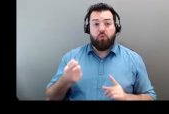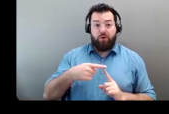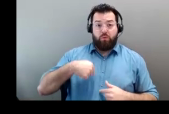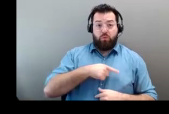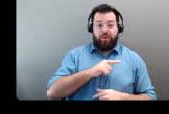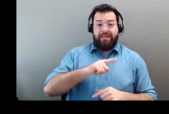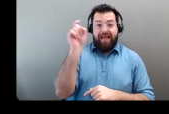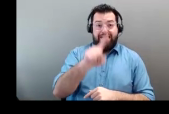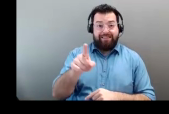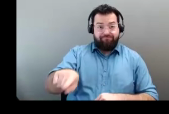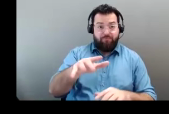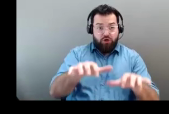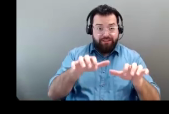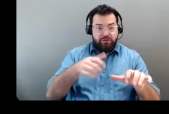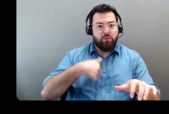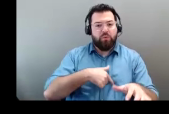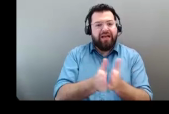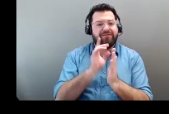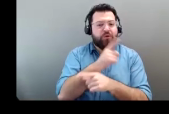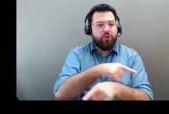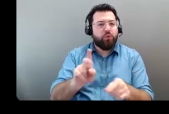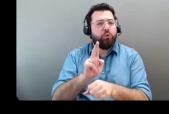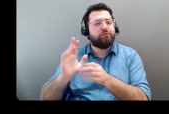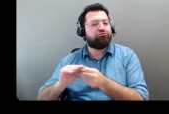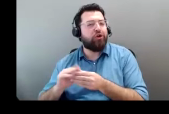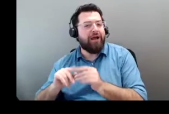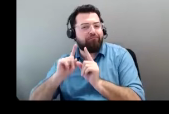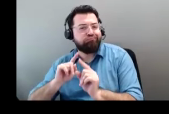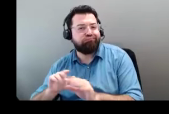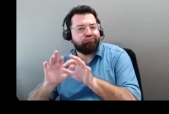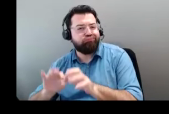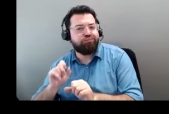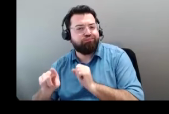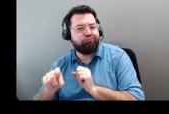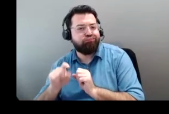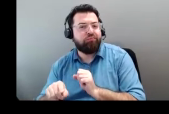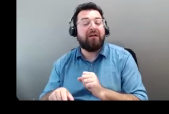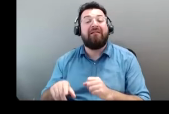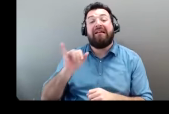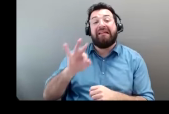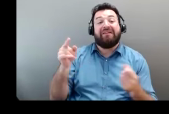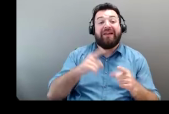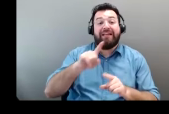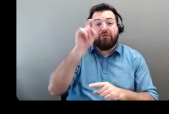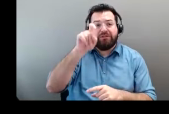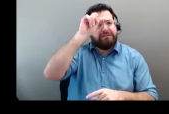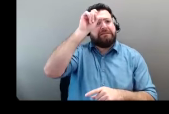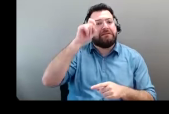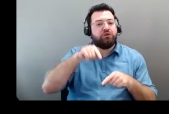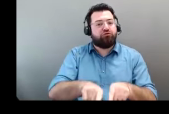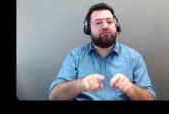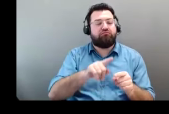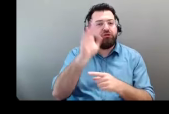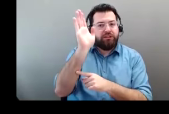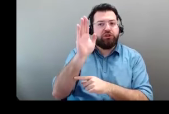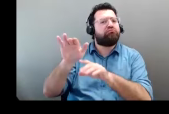ask that you use the Zoom chat to respond. And then if you have questions throughout the presentation, we'll also keep those aggregated